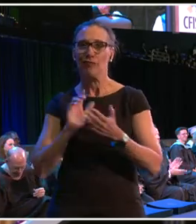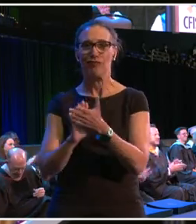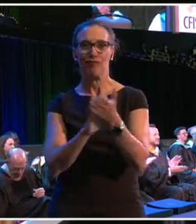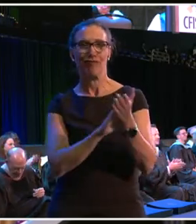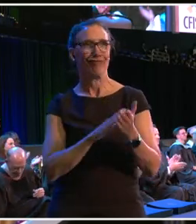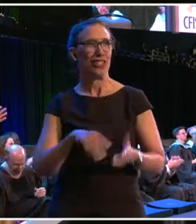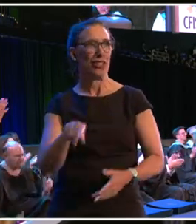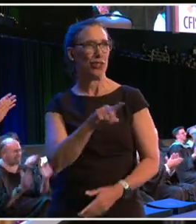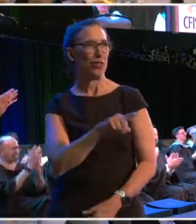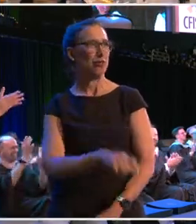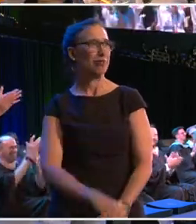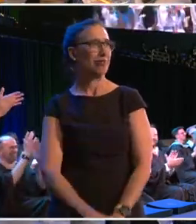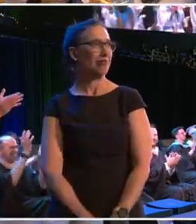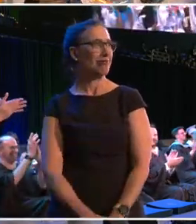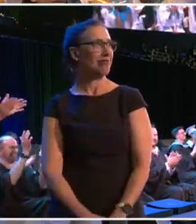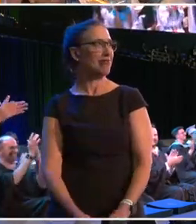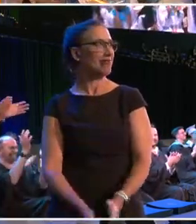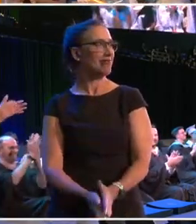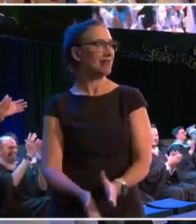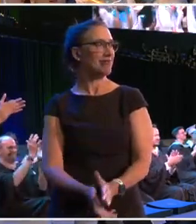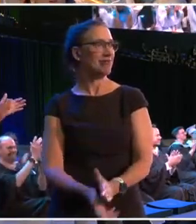time?